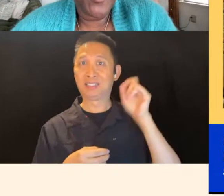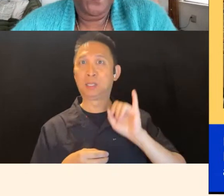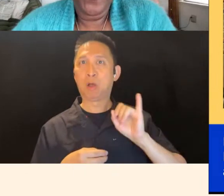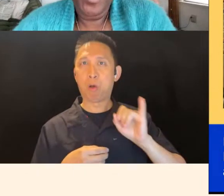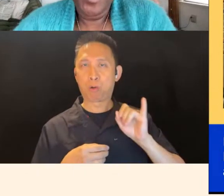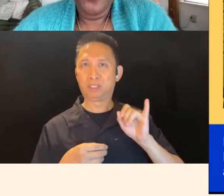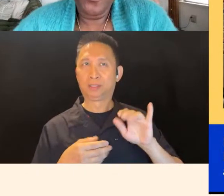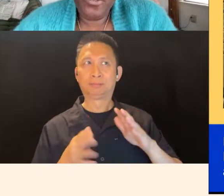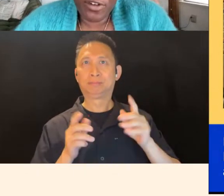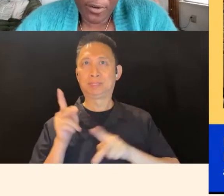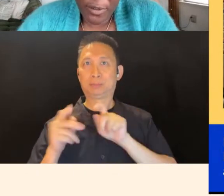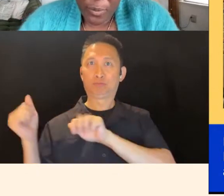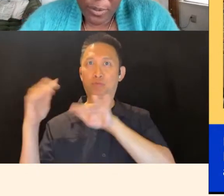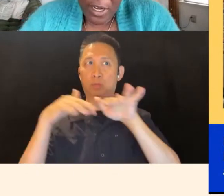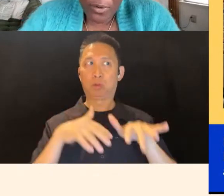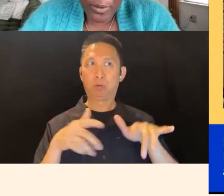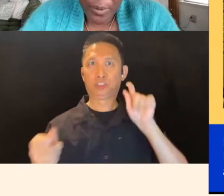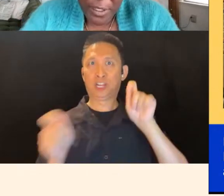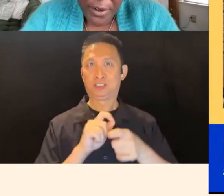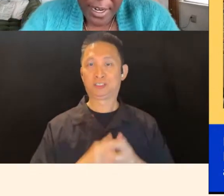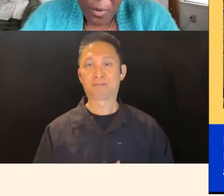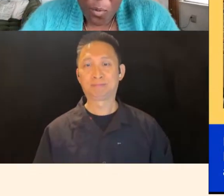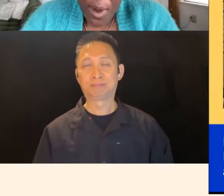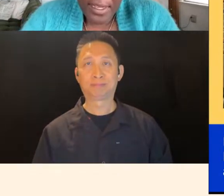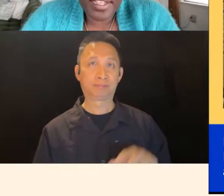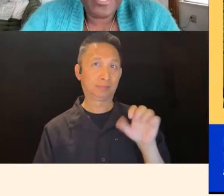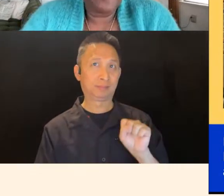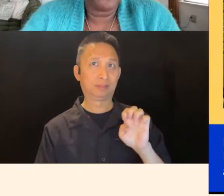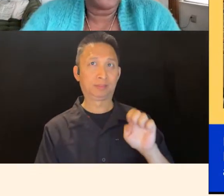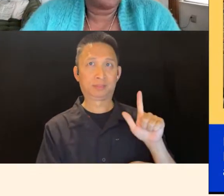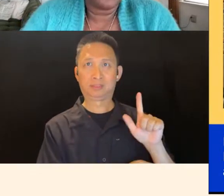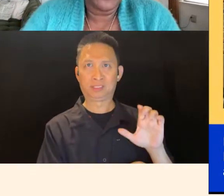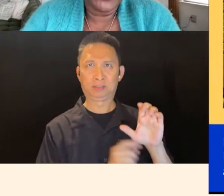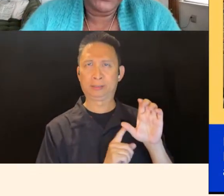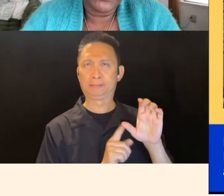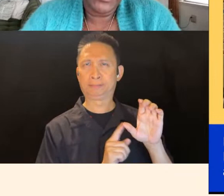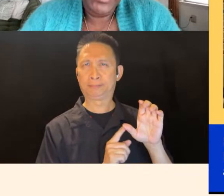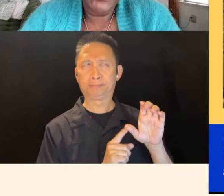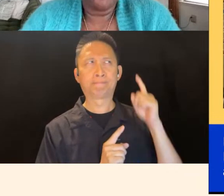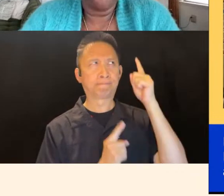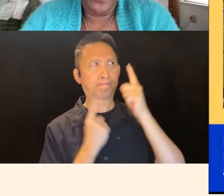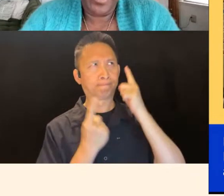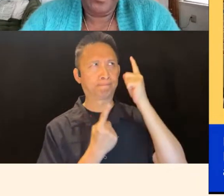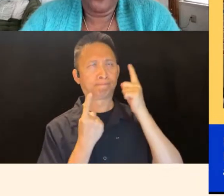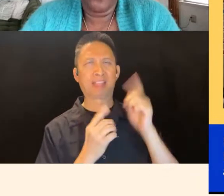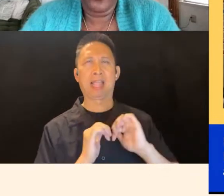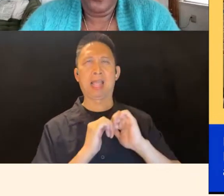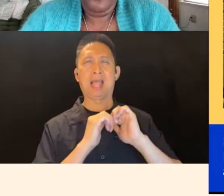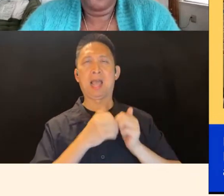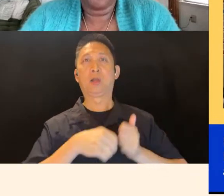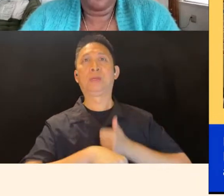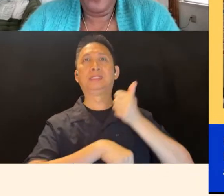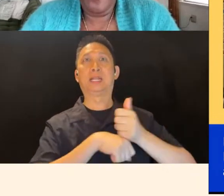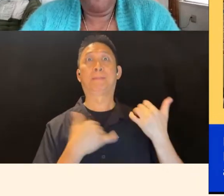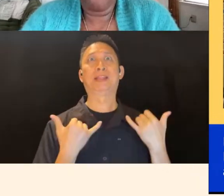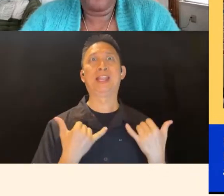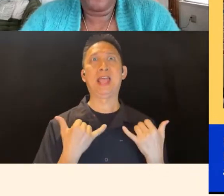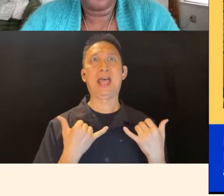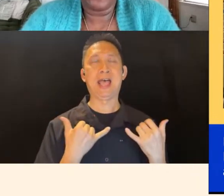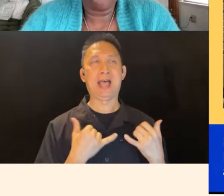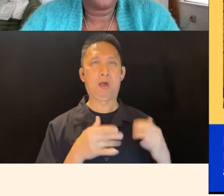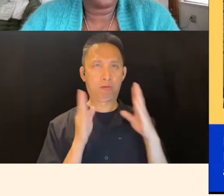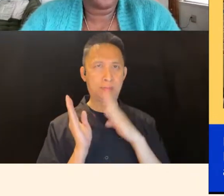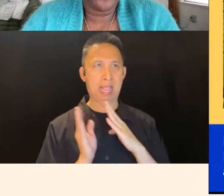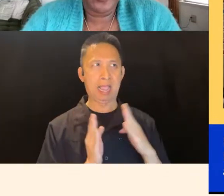changed. So Silk was wondering what could they put in place in advance to prepare